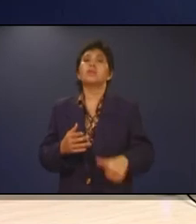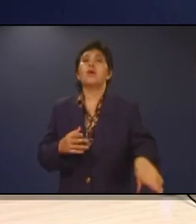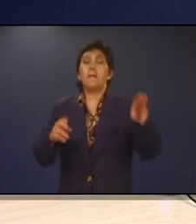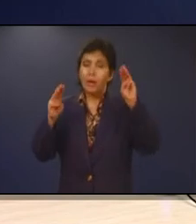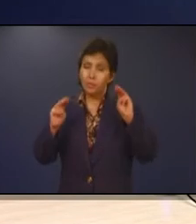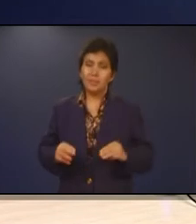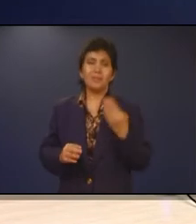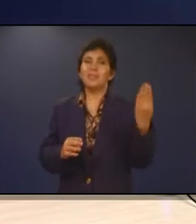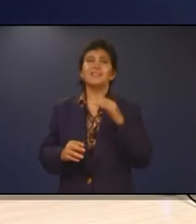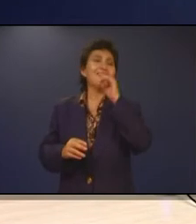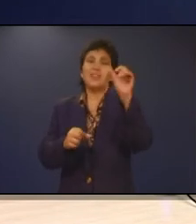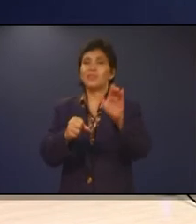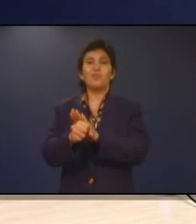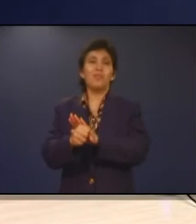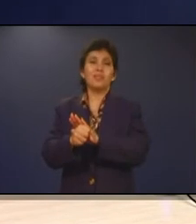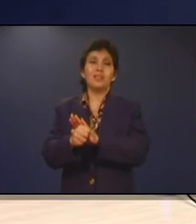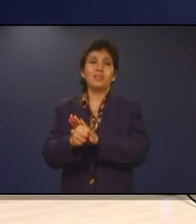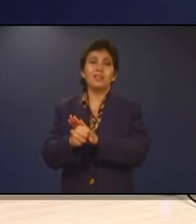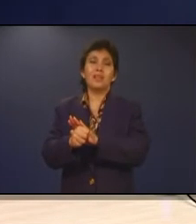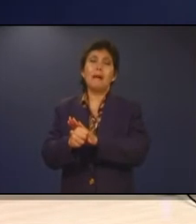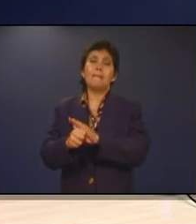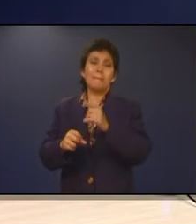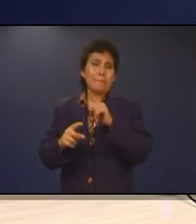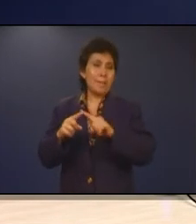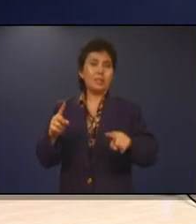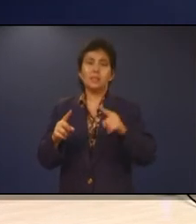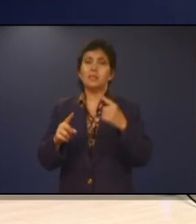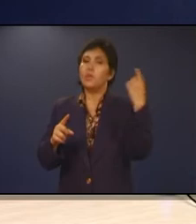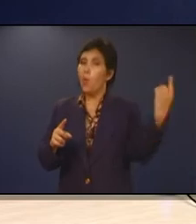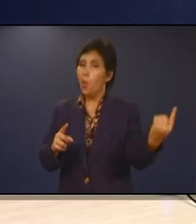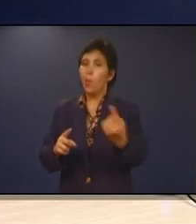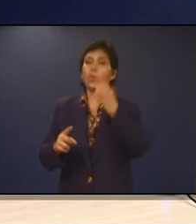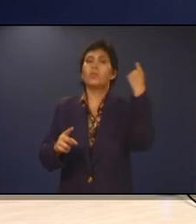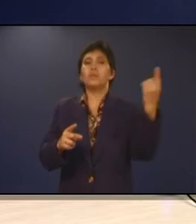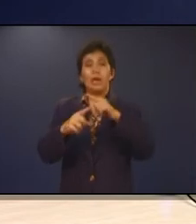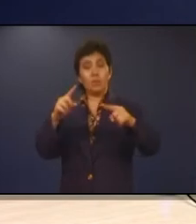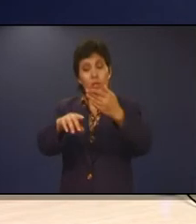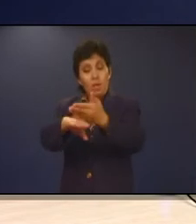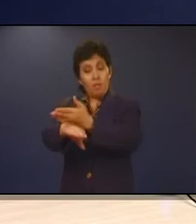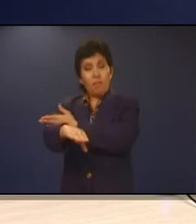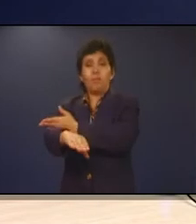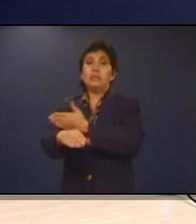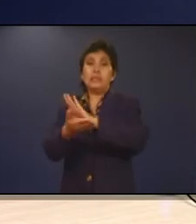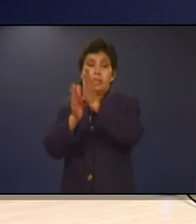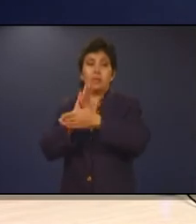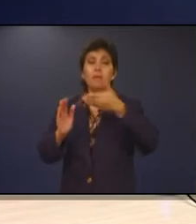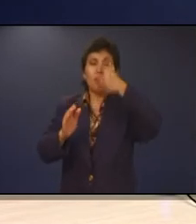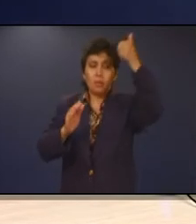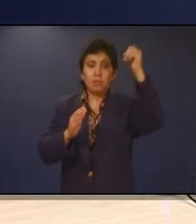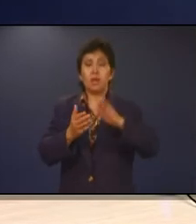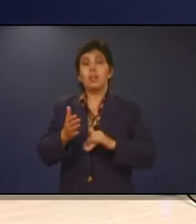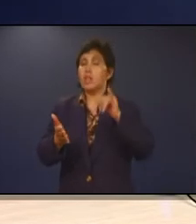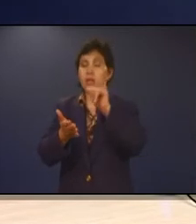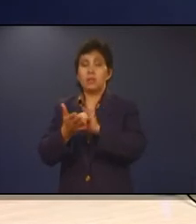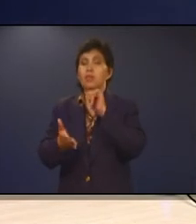basically imperfect, yeah? And it's always imperfection that we strive to become better. So one day, if you realize you're